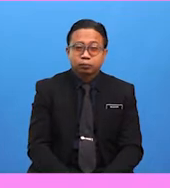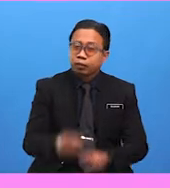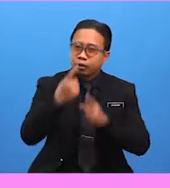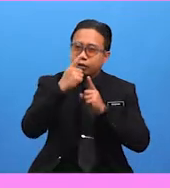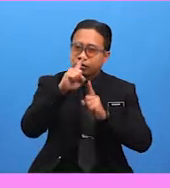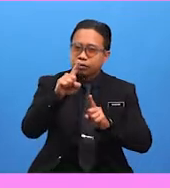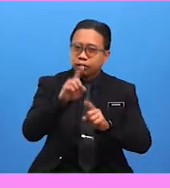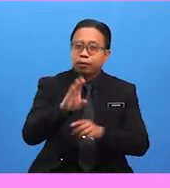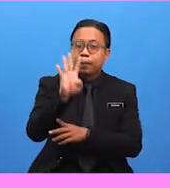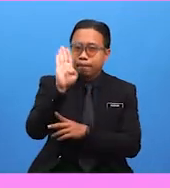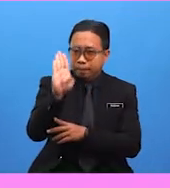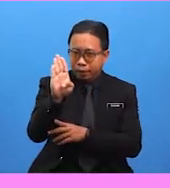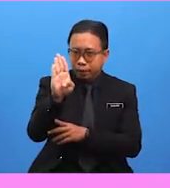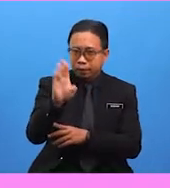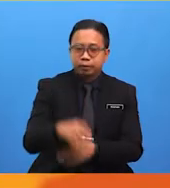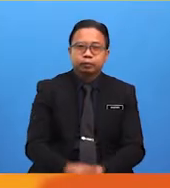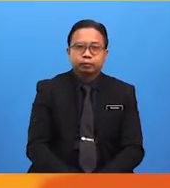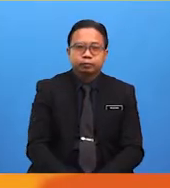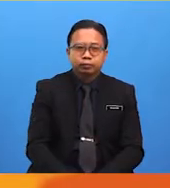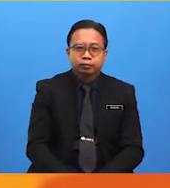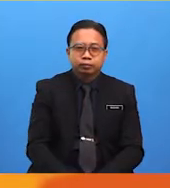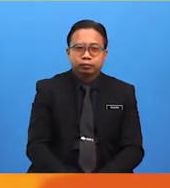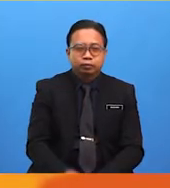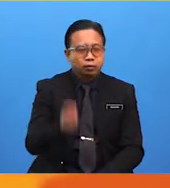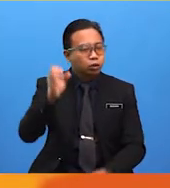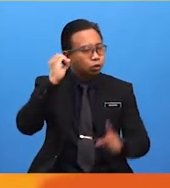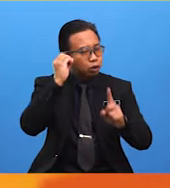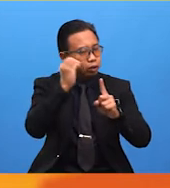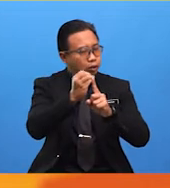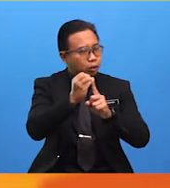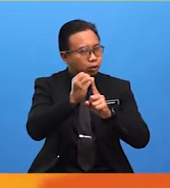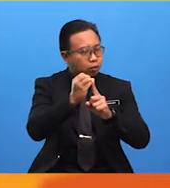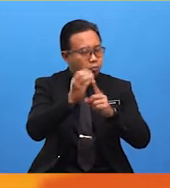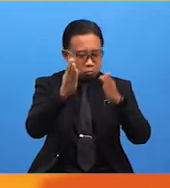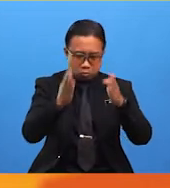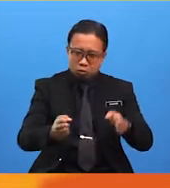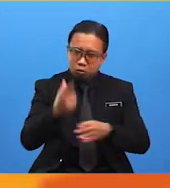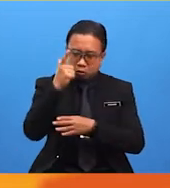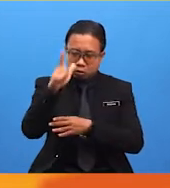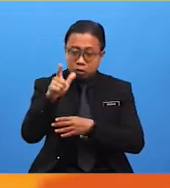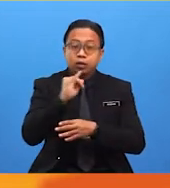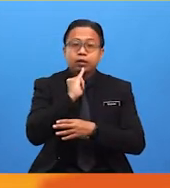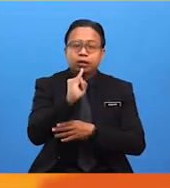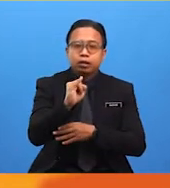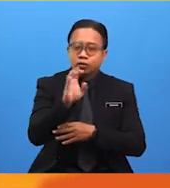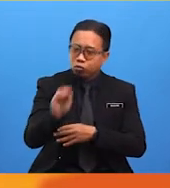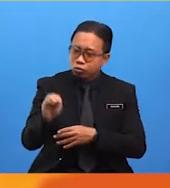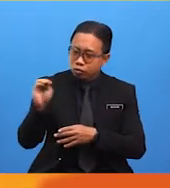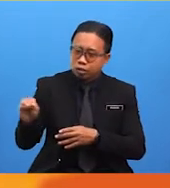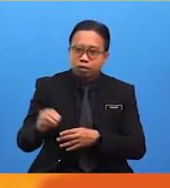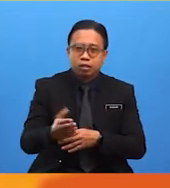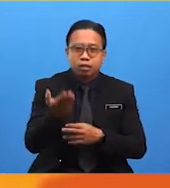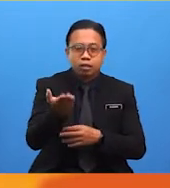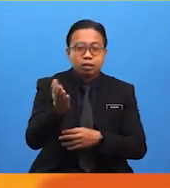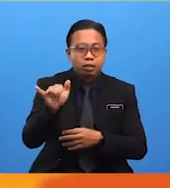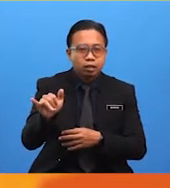Answer is B. The target audience is students. They have